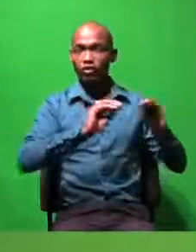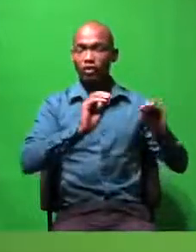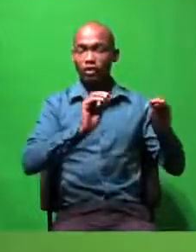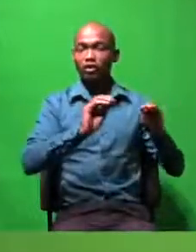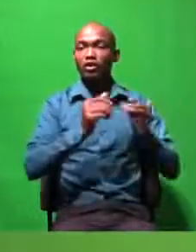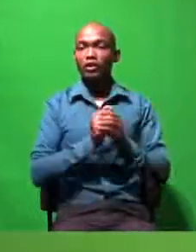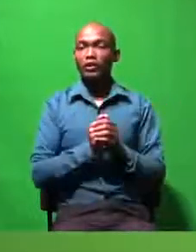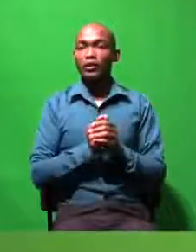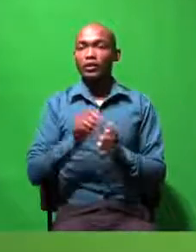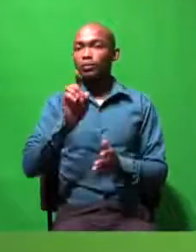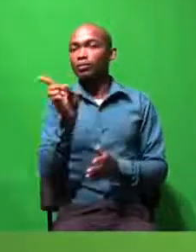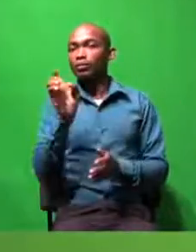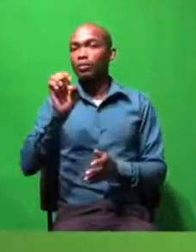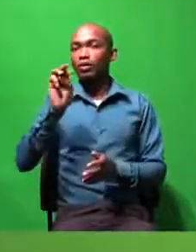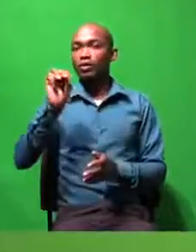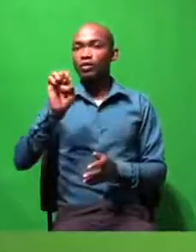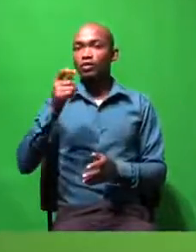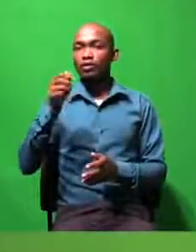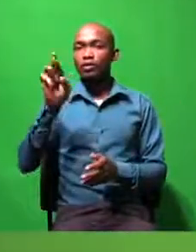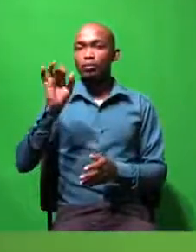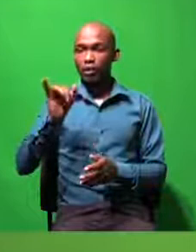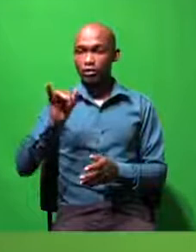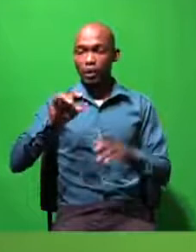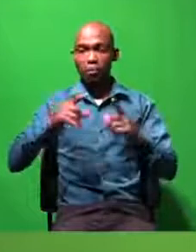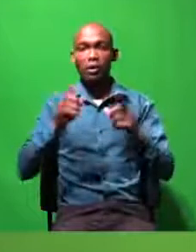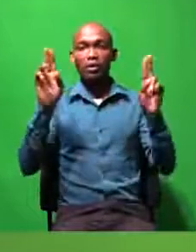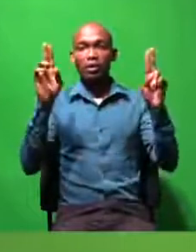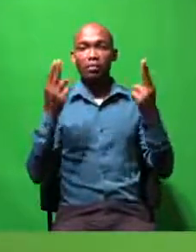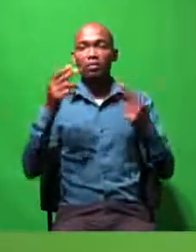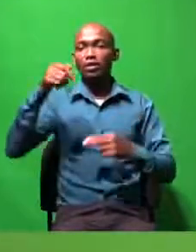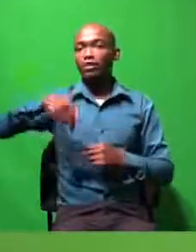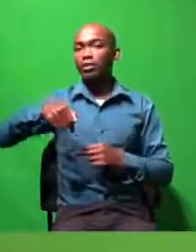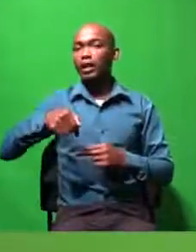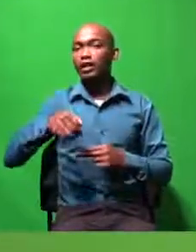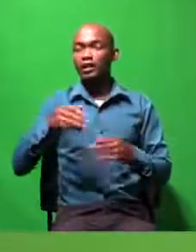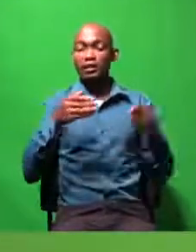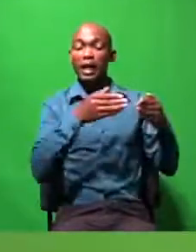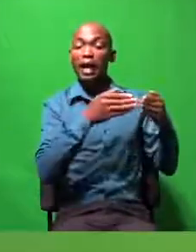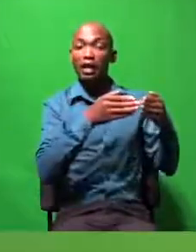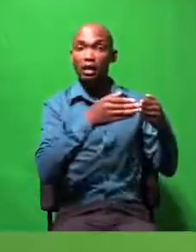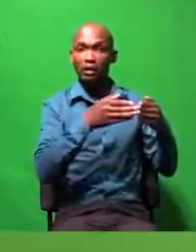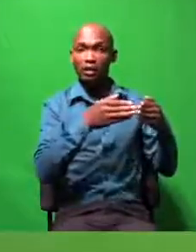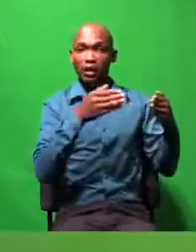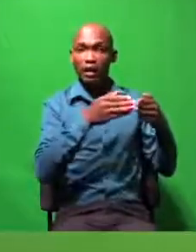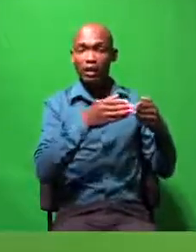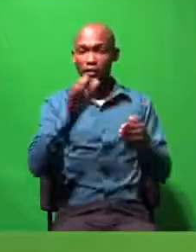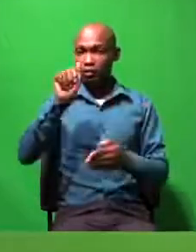And specifically the topic today is angle. Always say